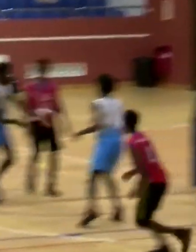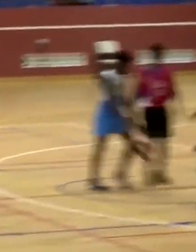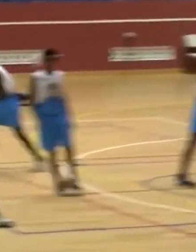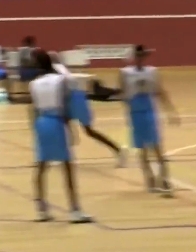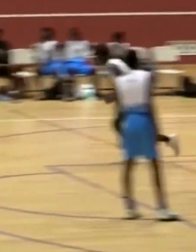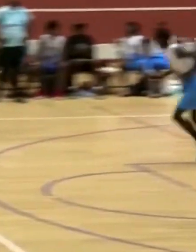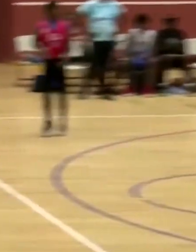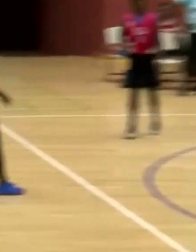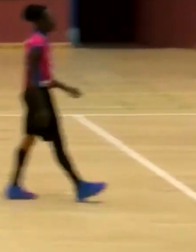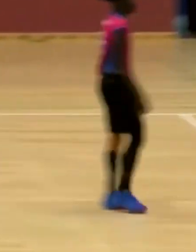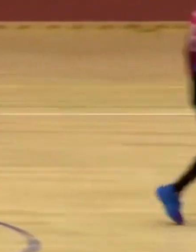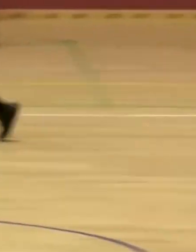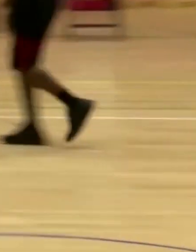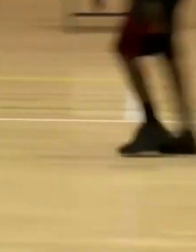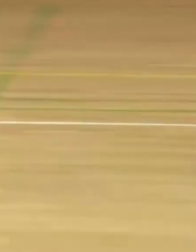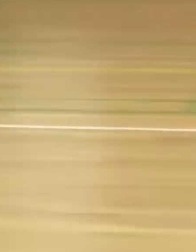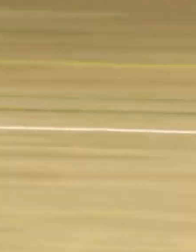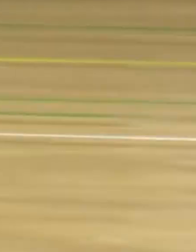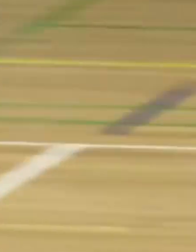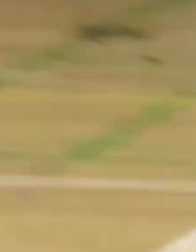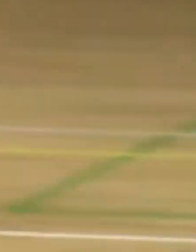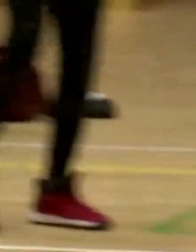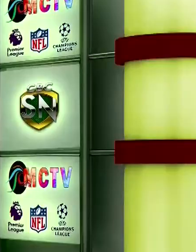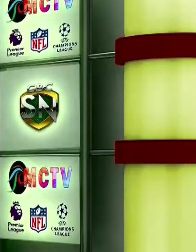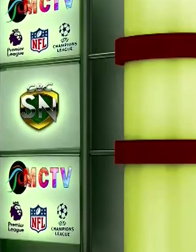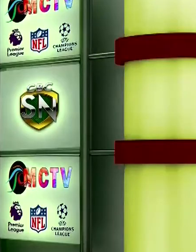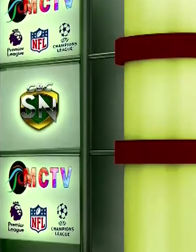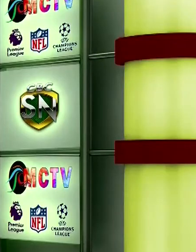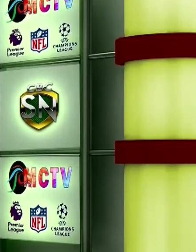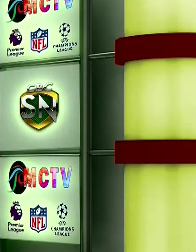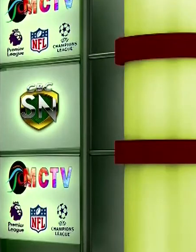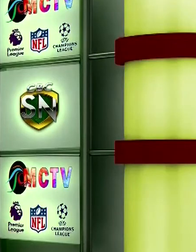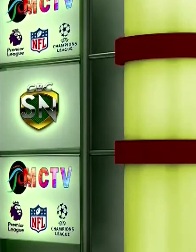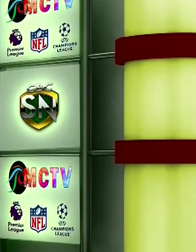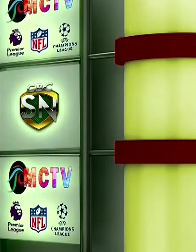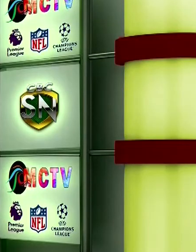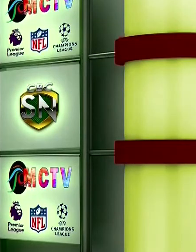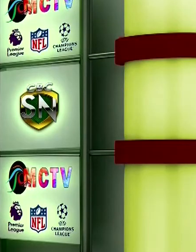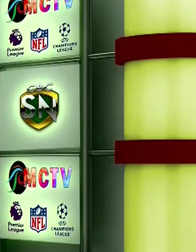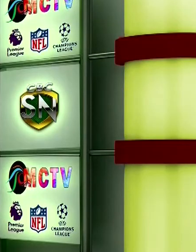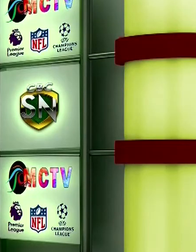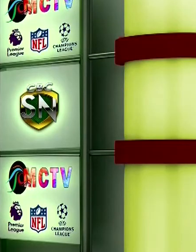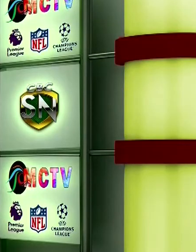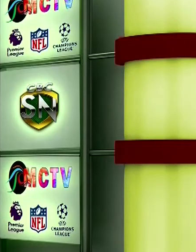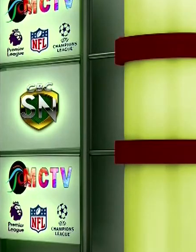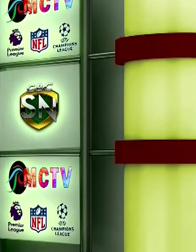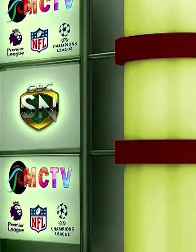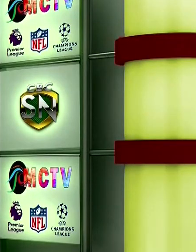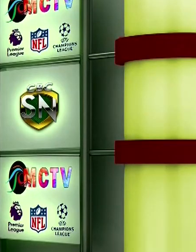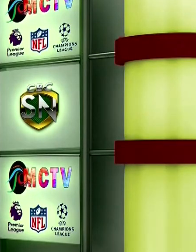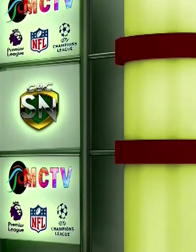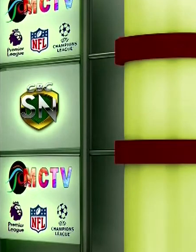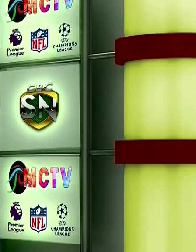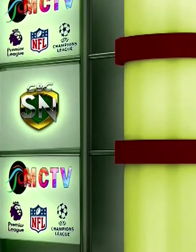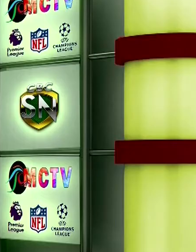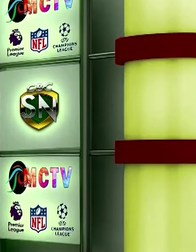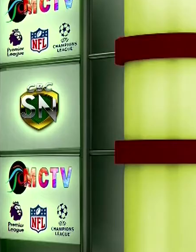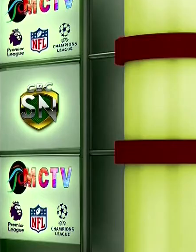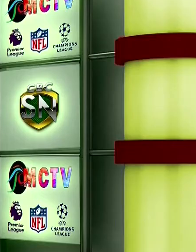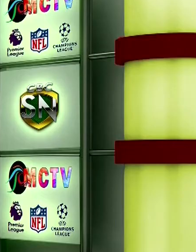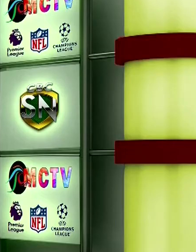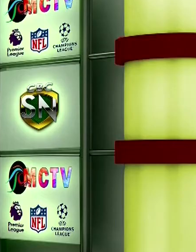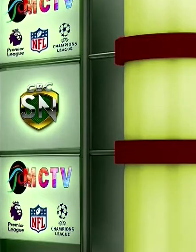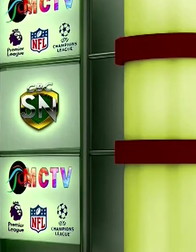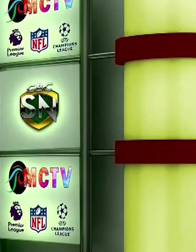69-20. Sean Green, CBC Sports. Thanks, Sean. And in another game, the Station Hill Cavaliers dismissed